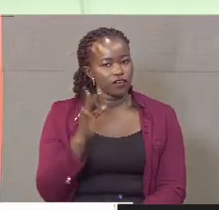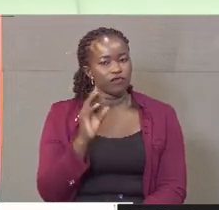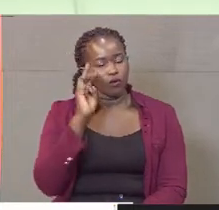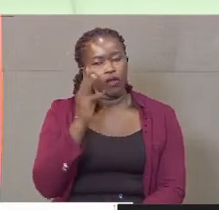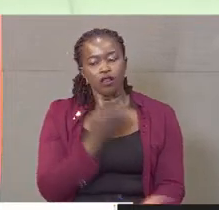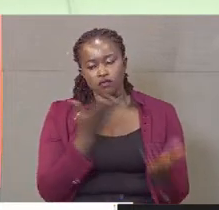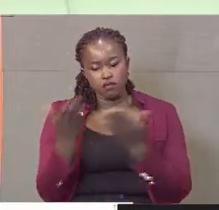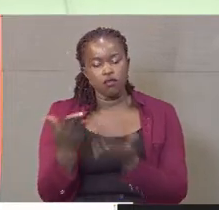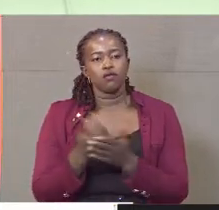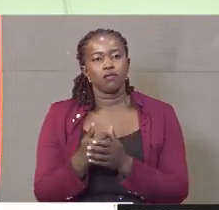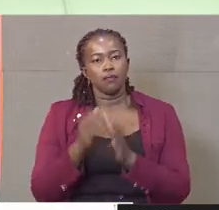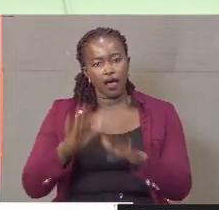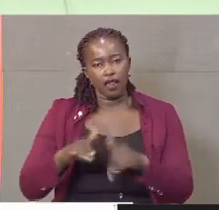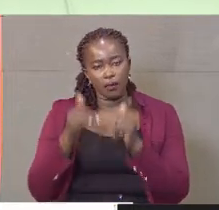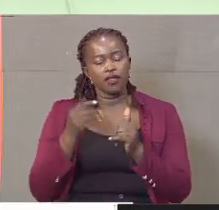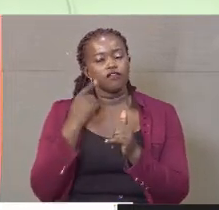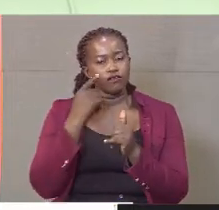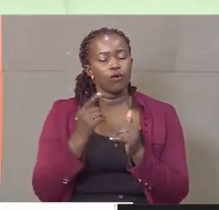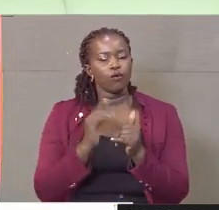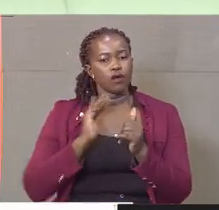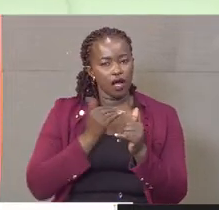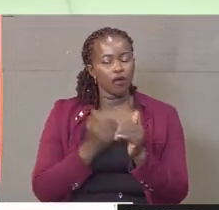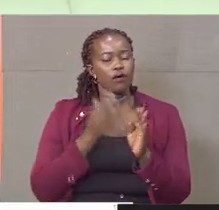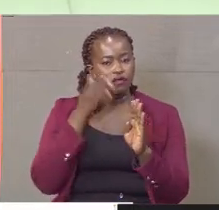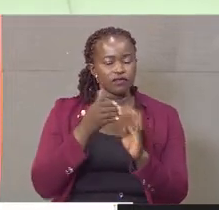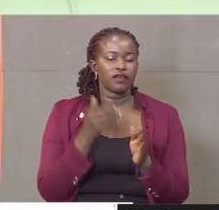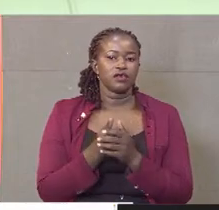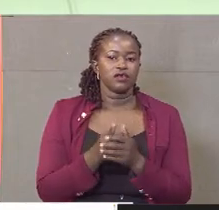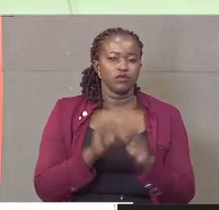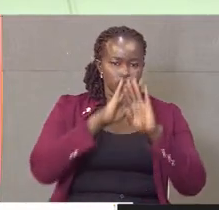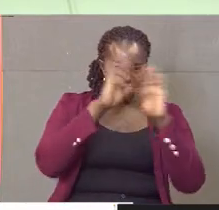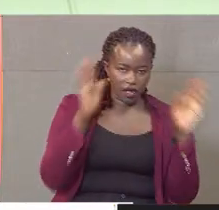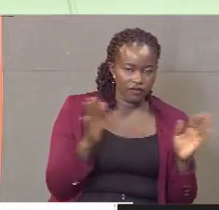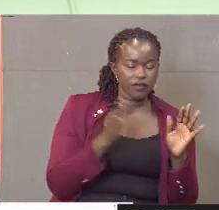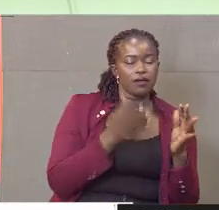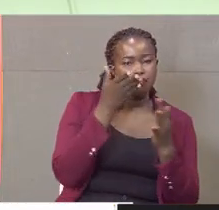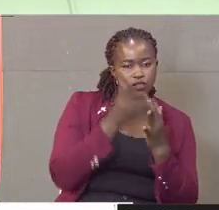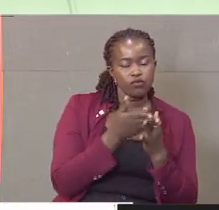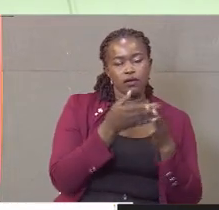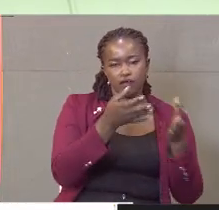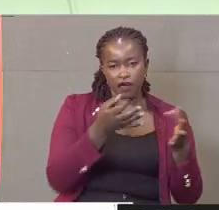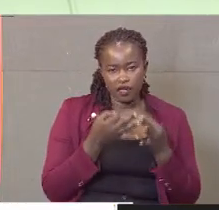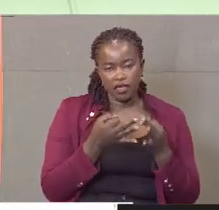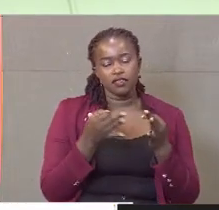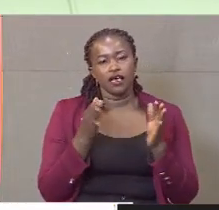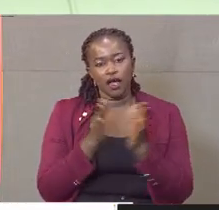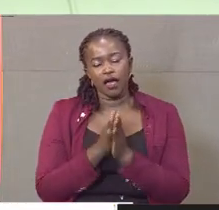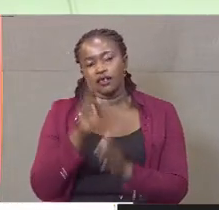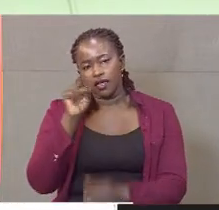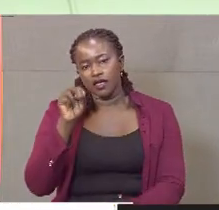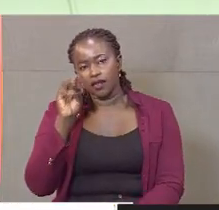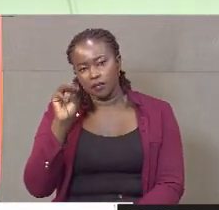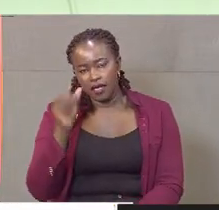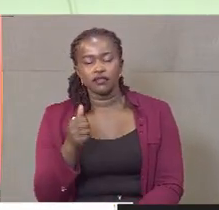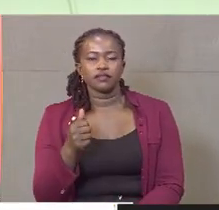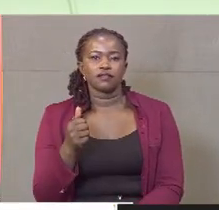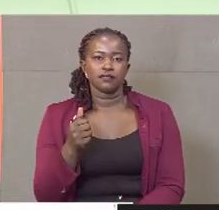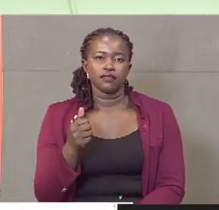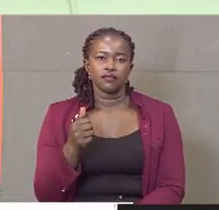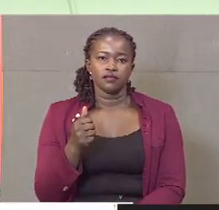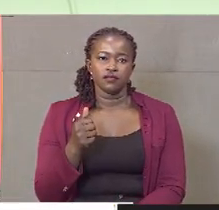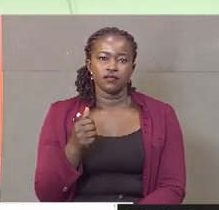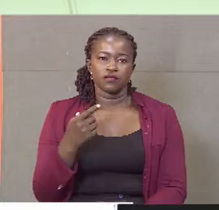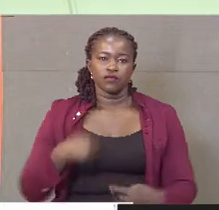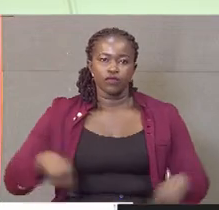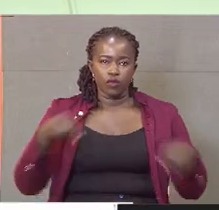Two, to clarify on the ping pong between finance and NMS. We had